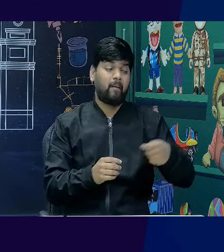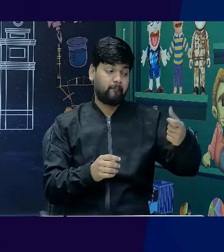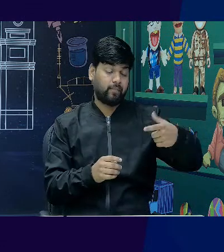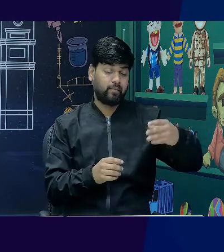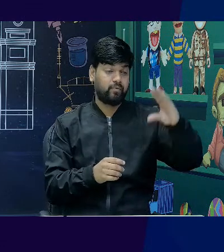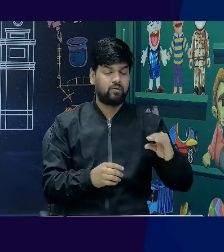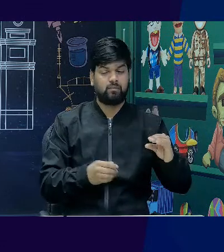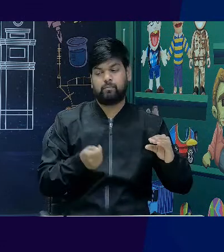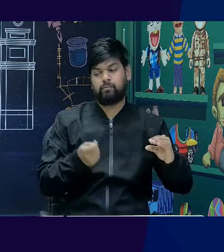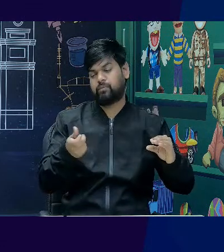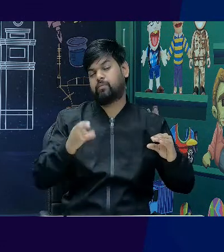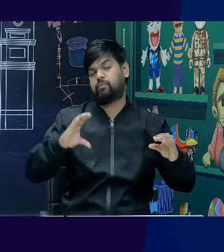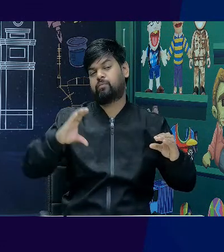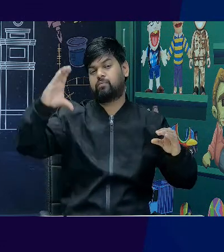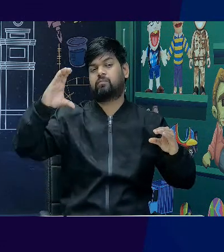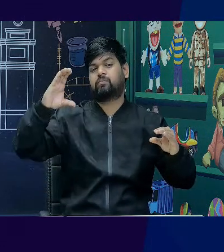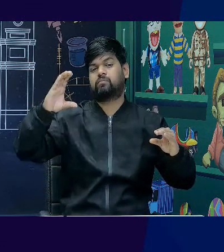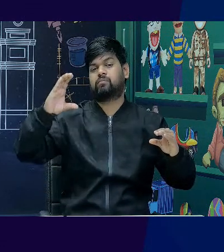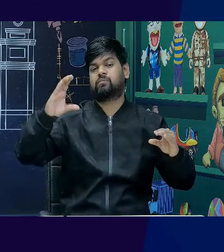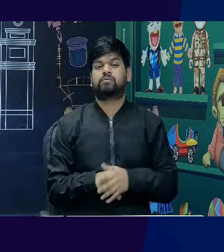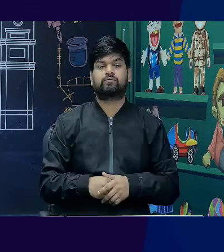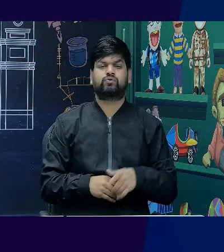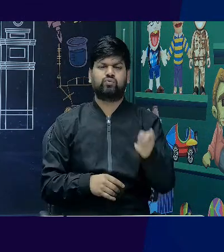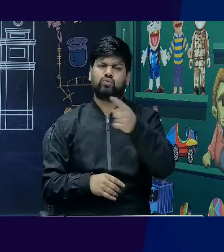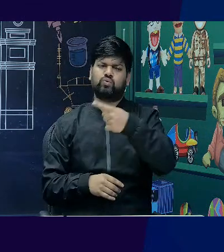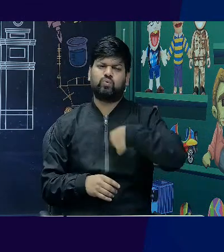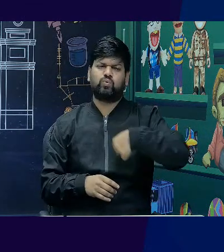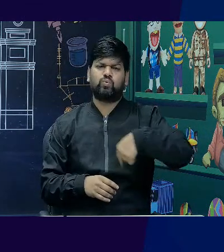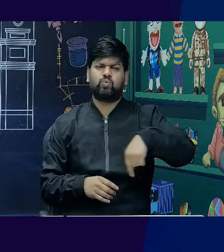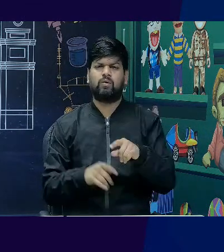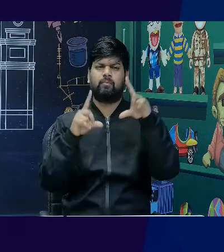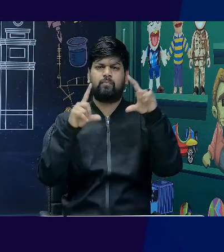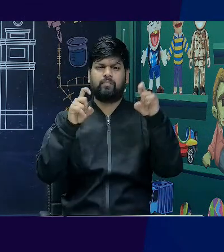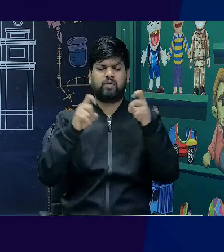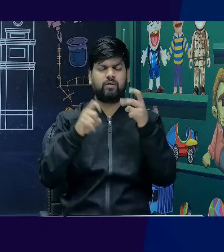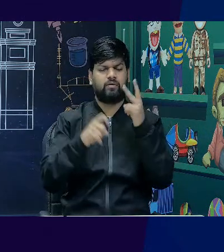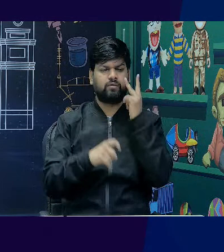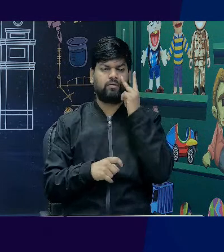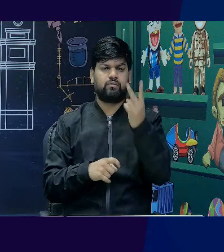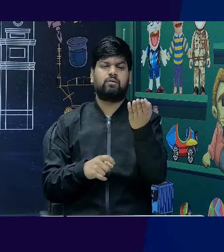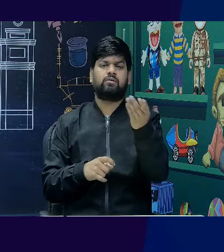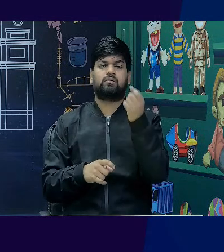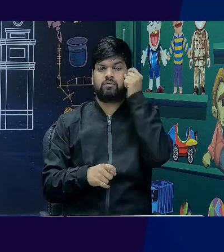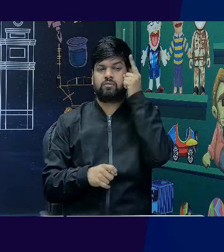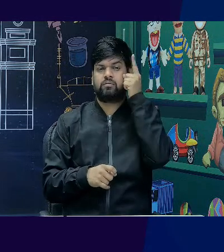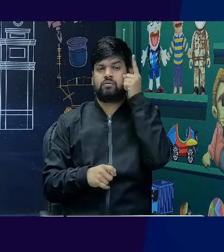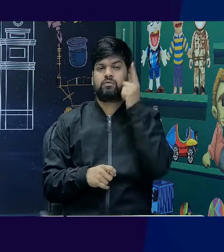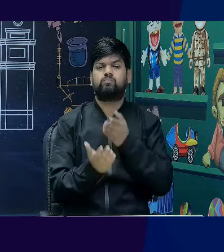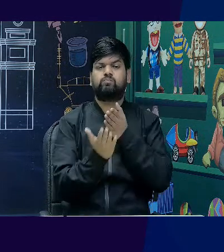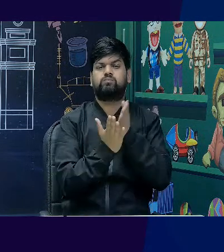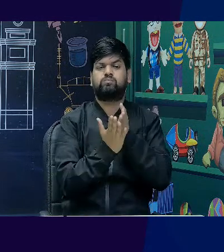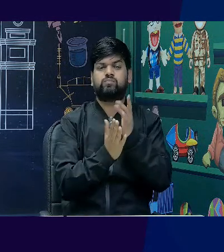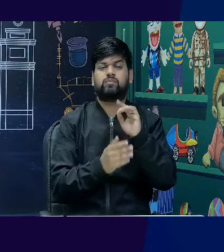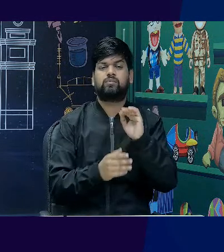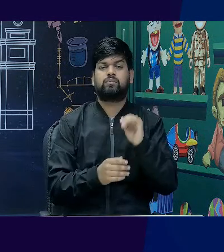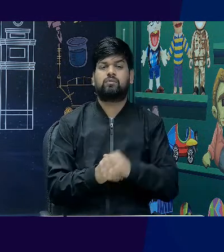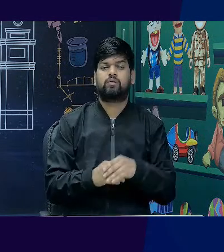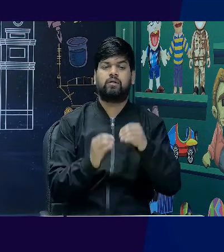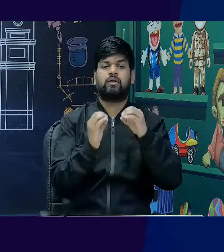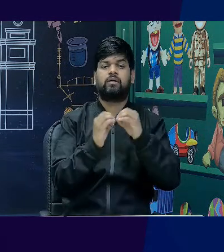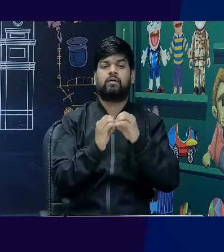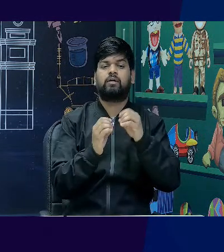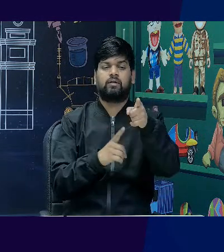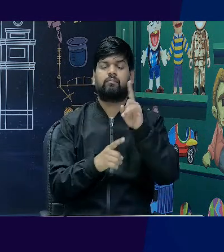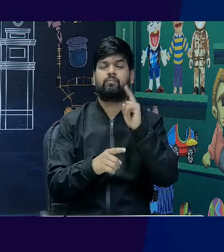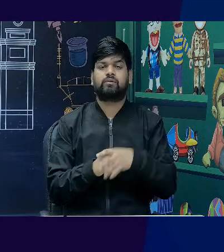have a deficit budget when you're earning more than what you are spending, when your expenses are more